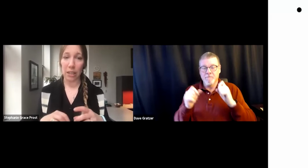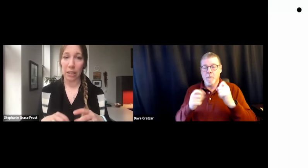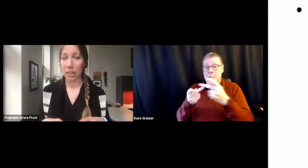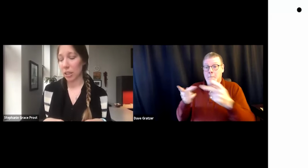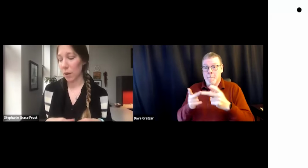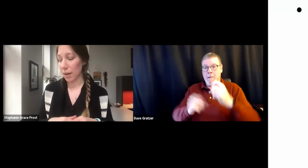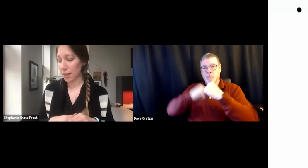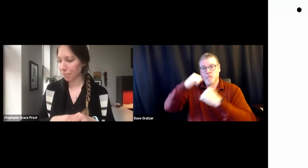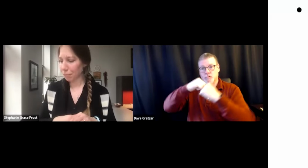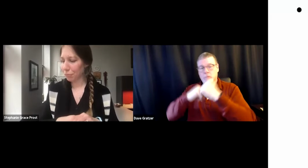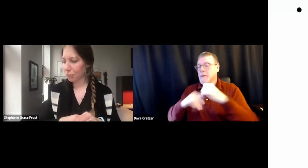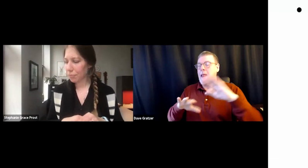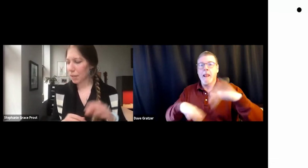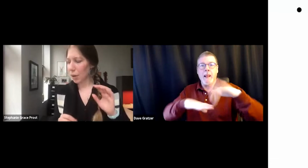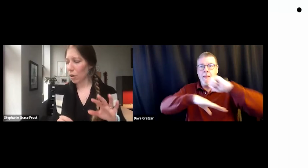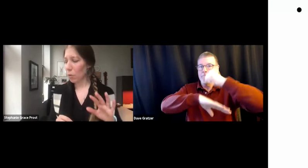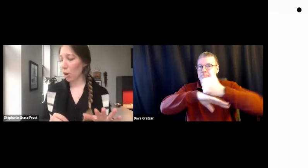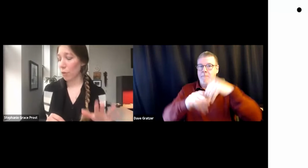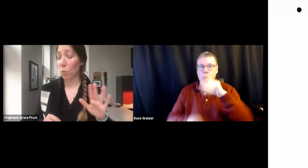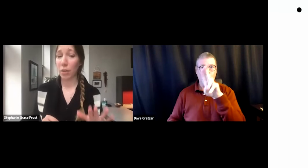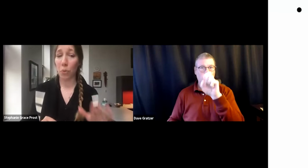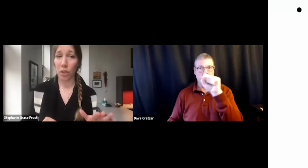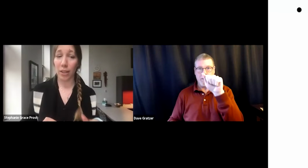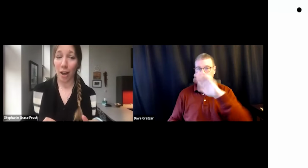been piloted in the U.S. I want to